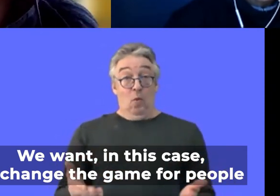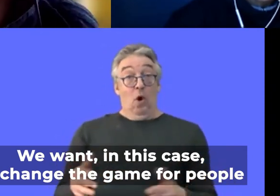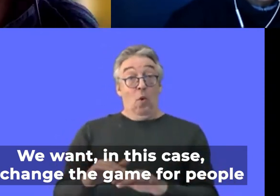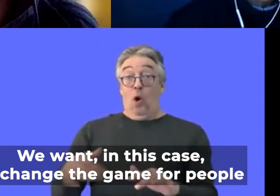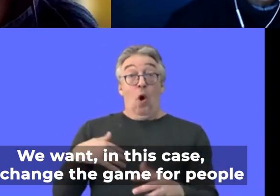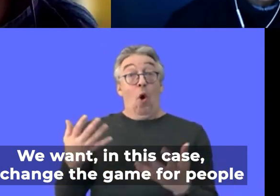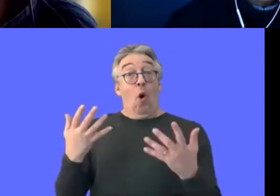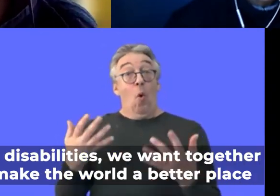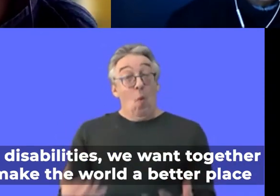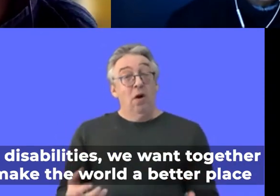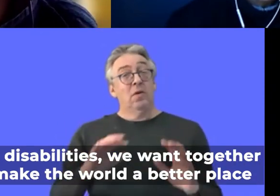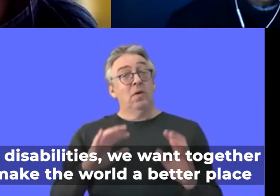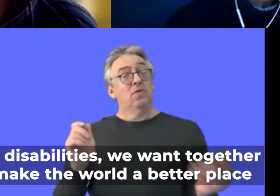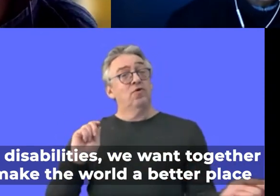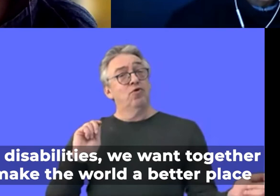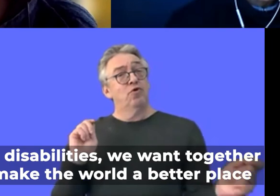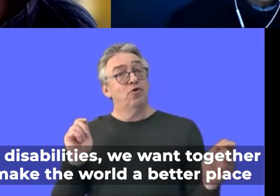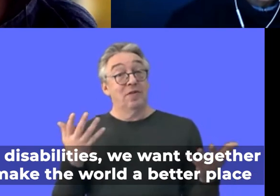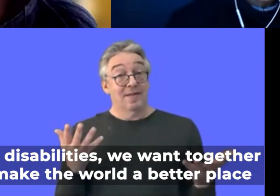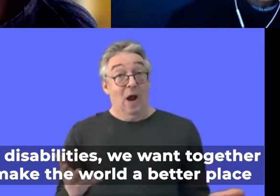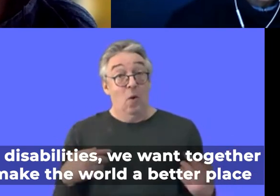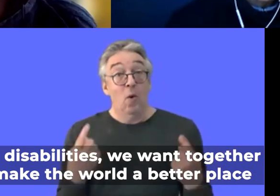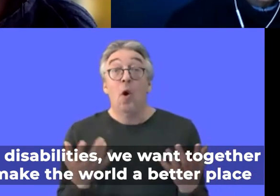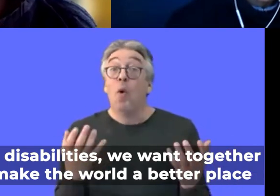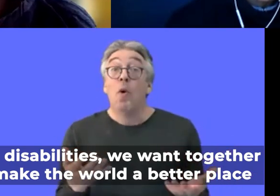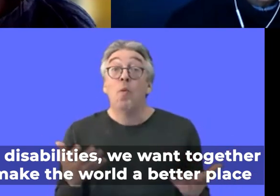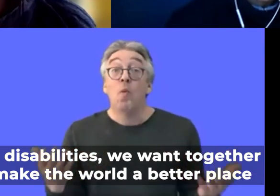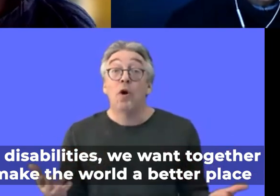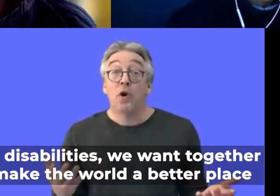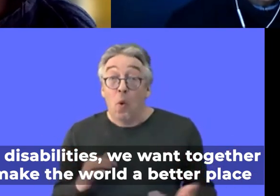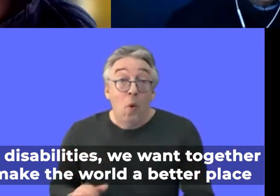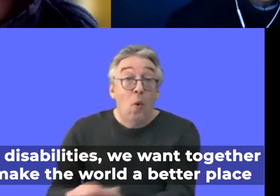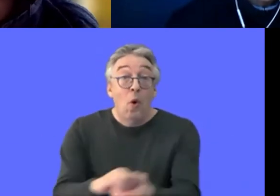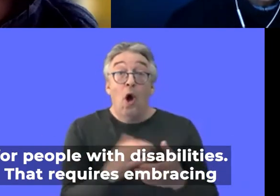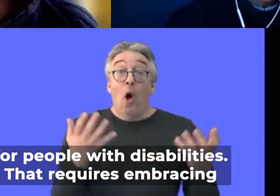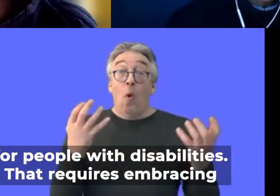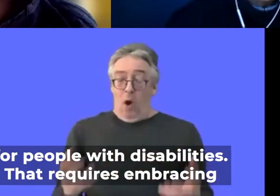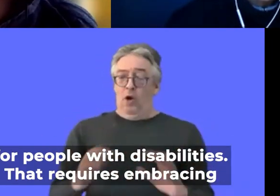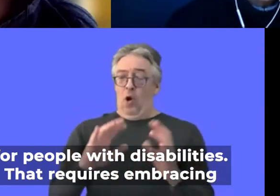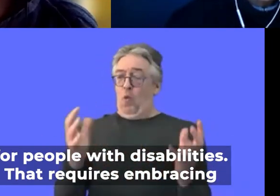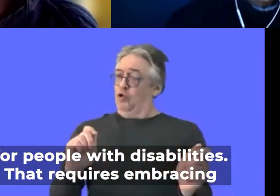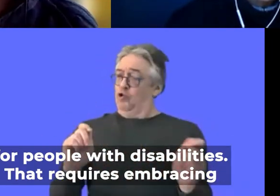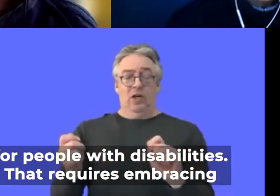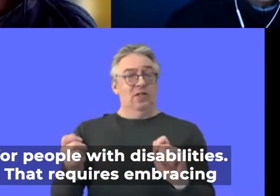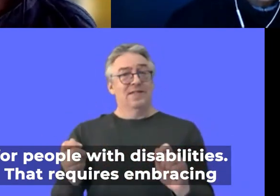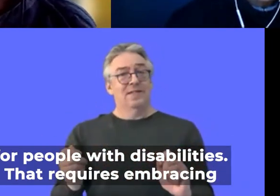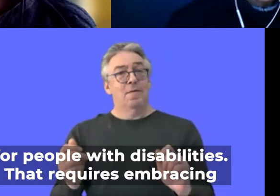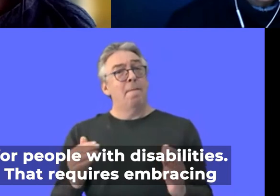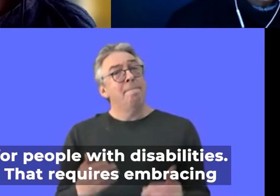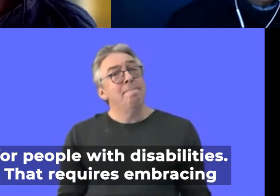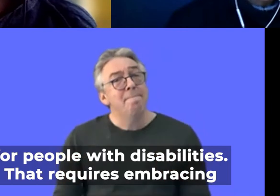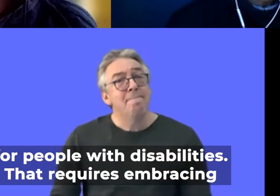game for people with disabilities. We want together to make the world a better place for people with disabilities.